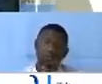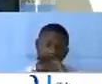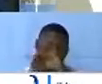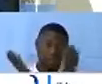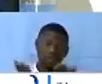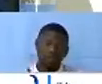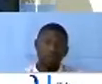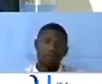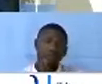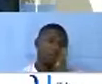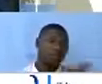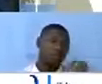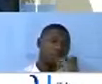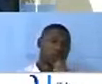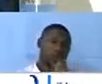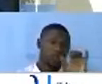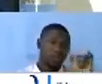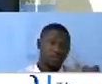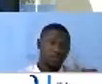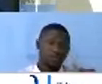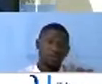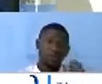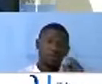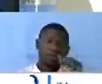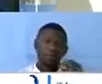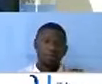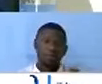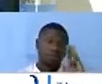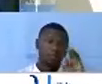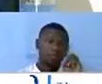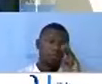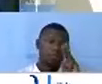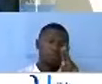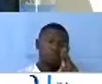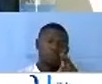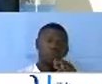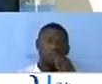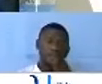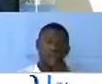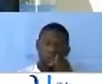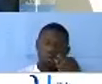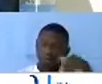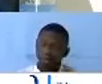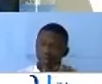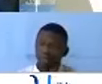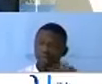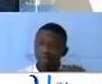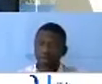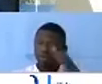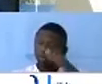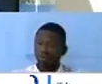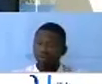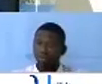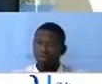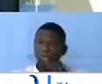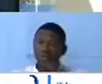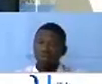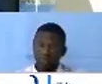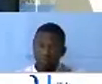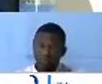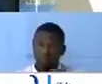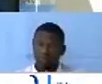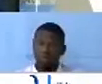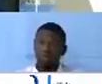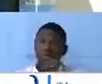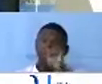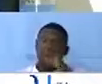la. Hari Sambu. Incriminated you in that torture. Mom sa wax na ne bokk nga ci mitital yooyu. You deny it. Nga weddi ko. Your junior.